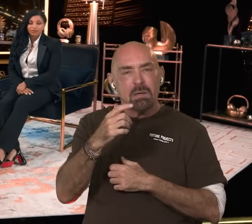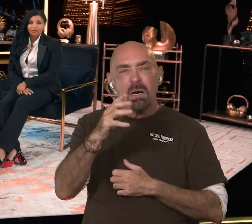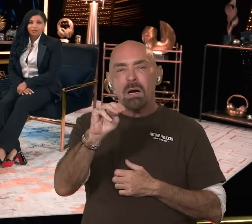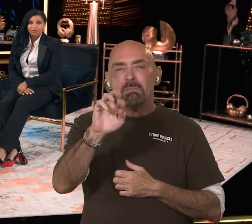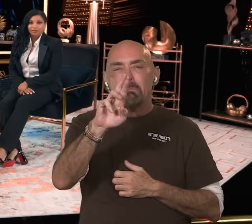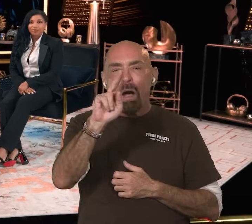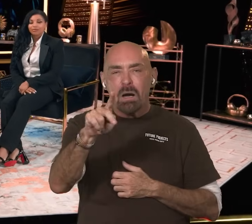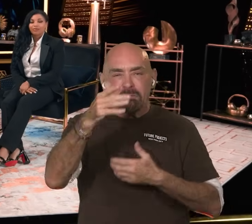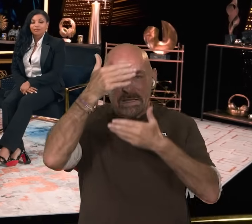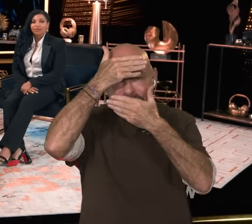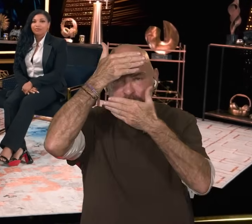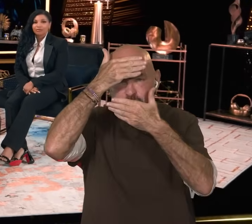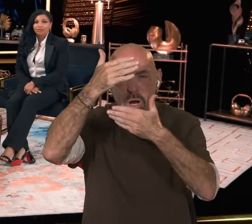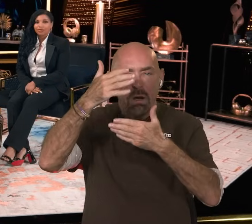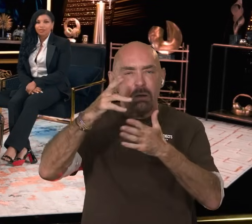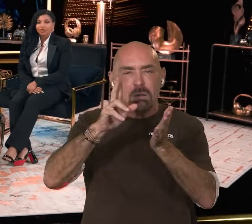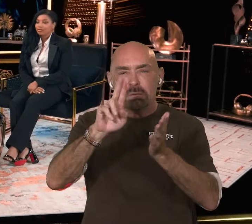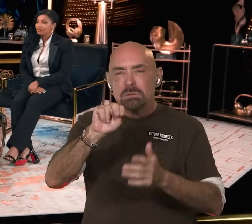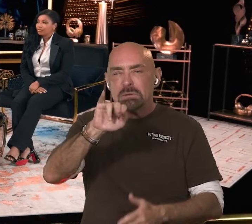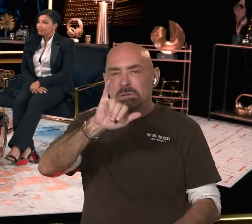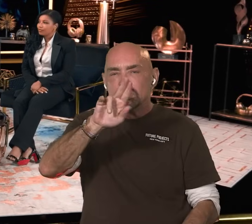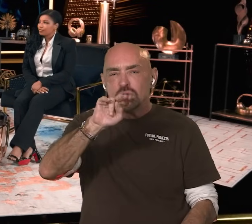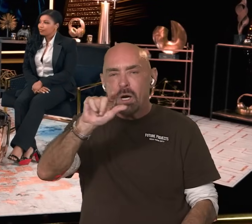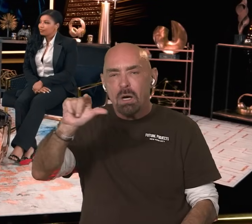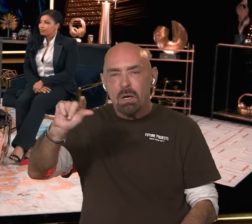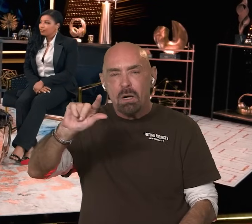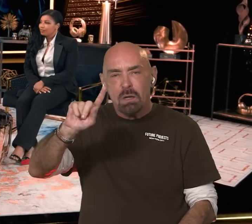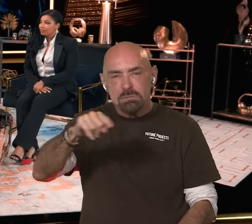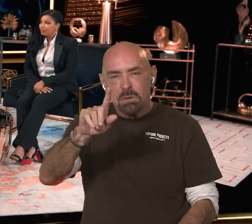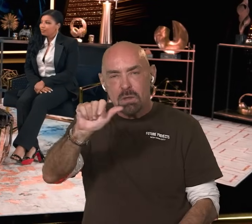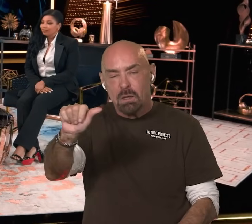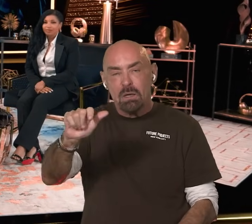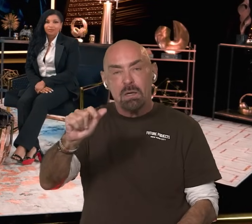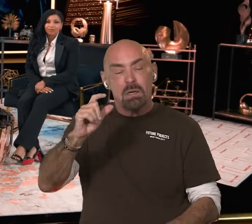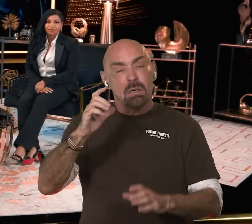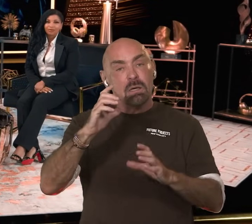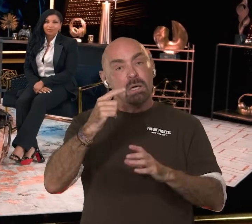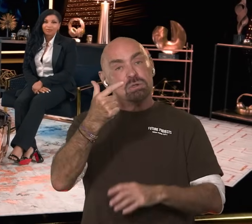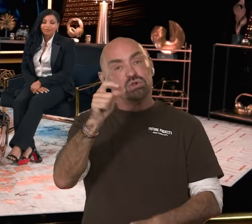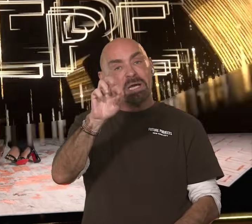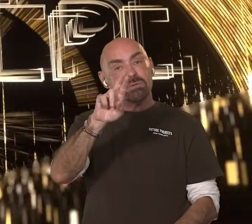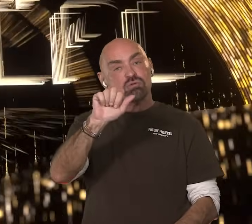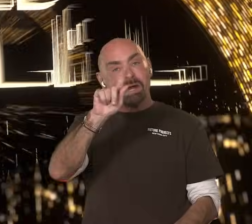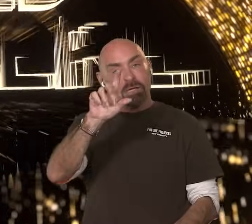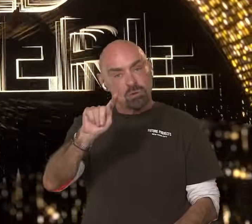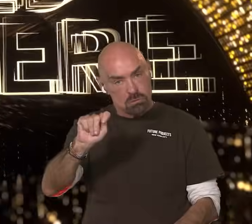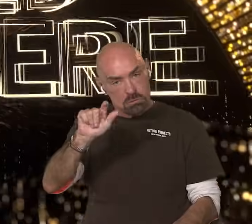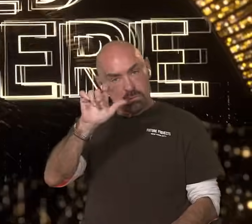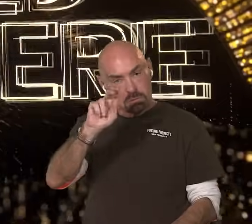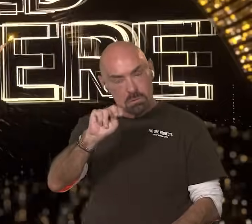like Mark of the Ninja and Gone Home, let's watch the world premiere of Generation Exile.